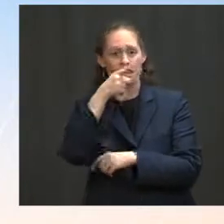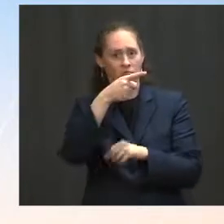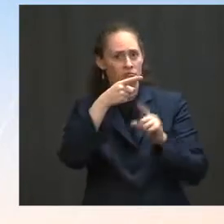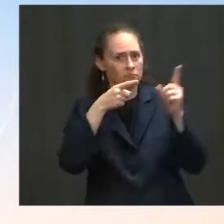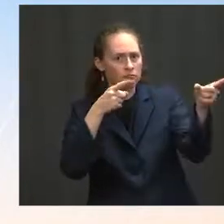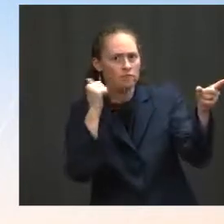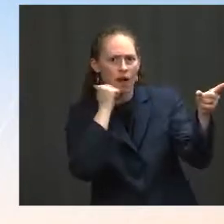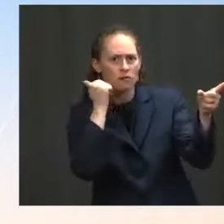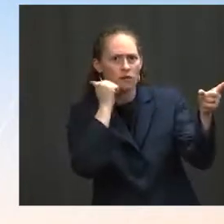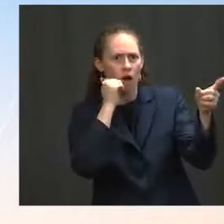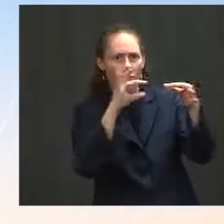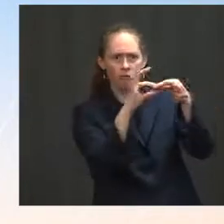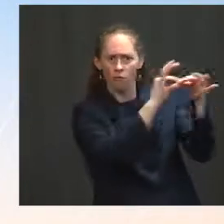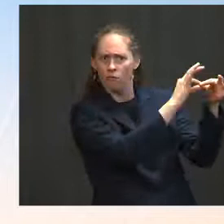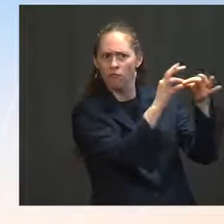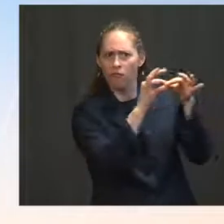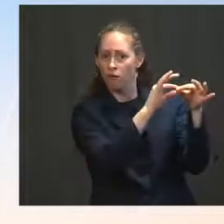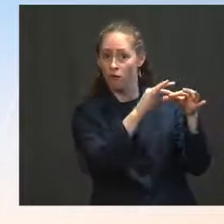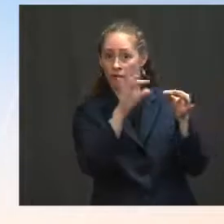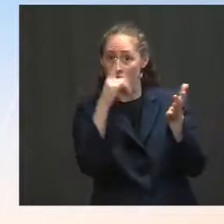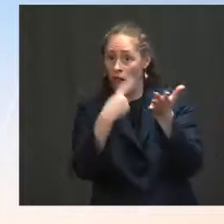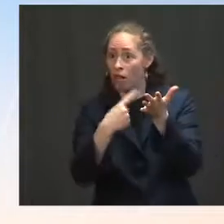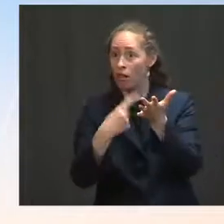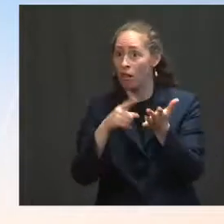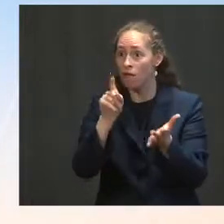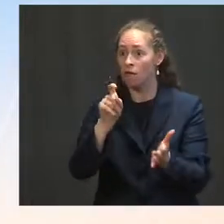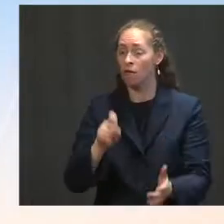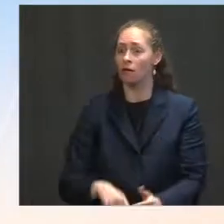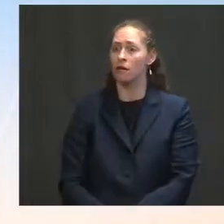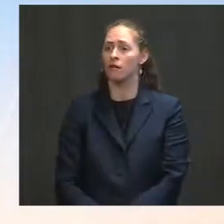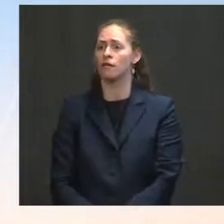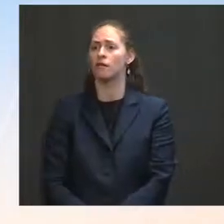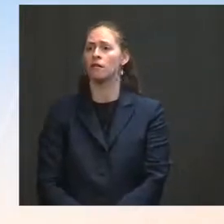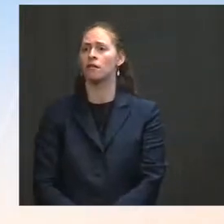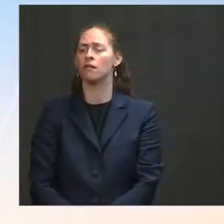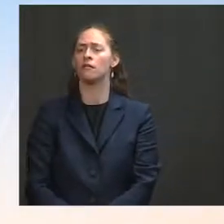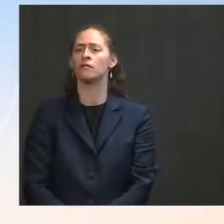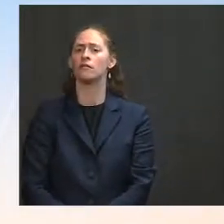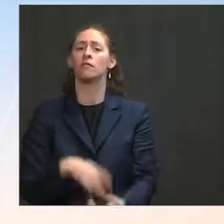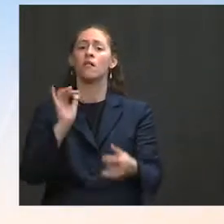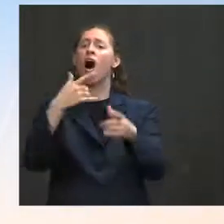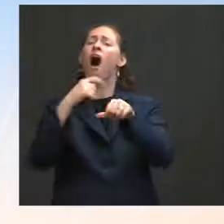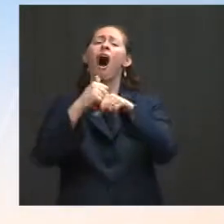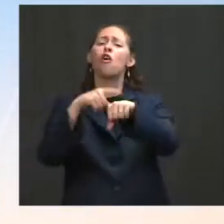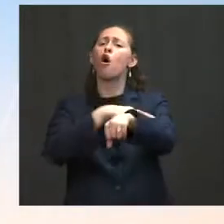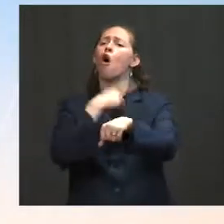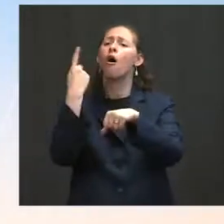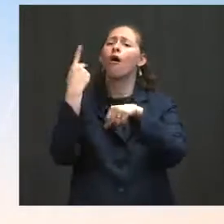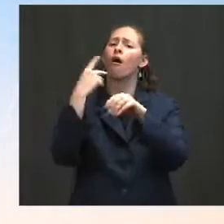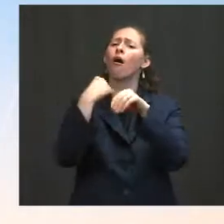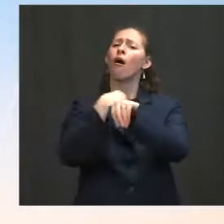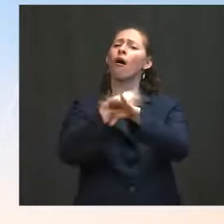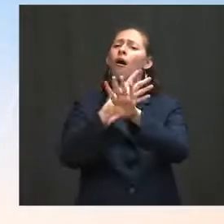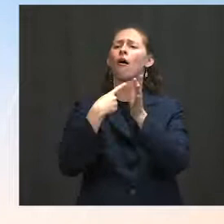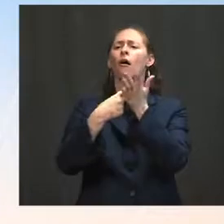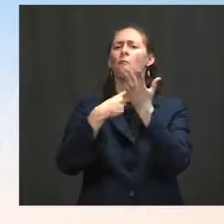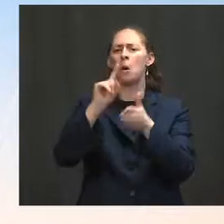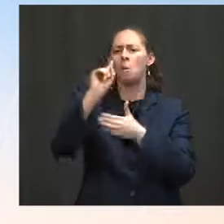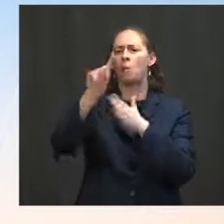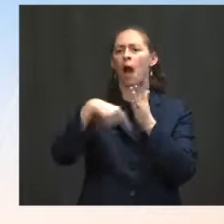was really primarily on these two topics. I can see if there was anything in addition that was raised, and I can follow up with you after the briefing. And then on